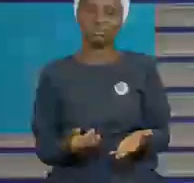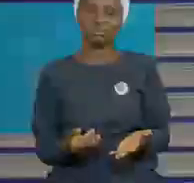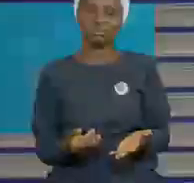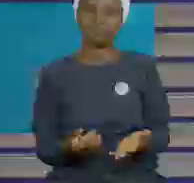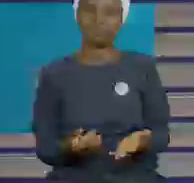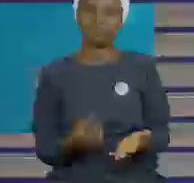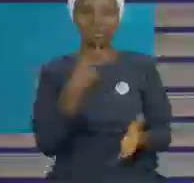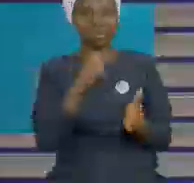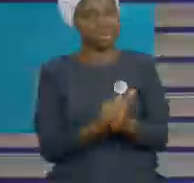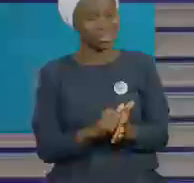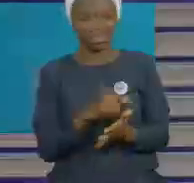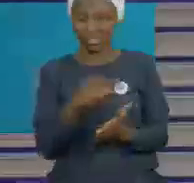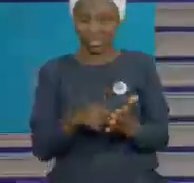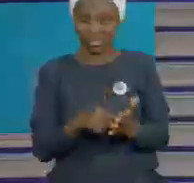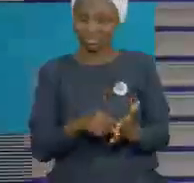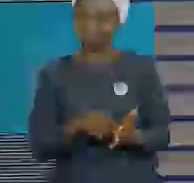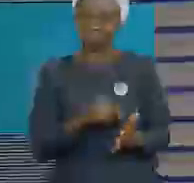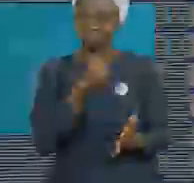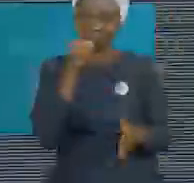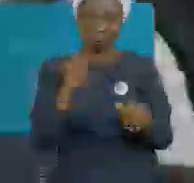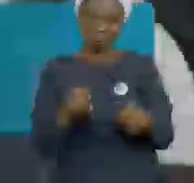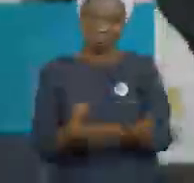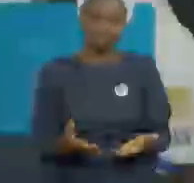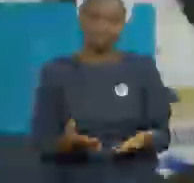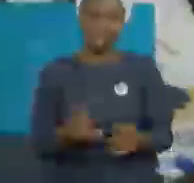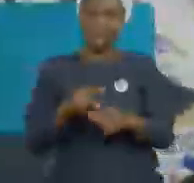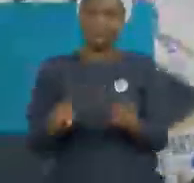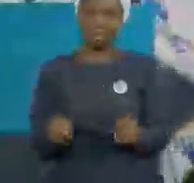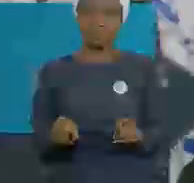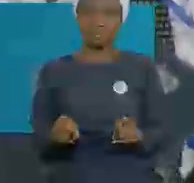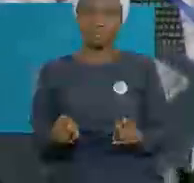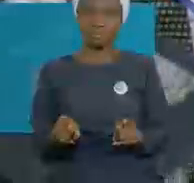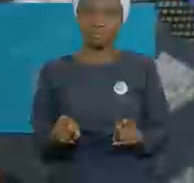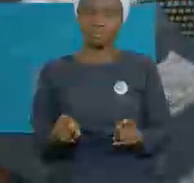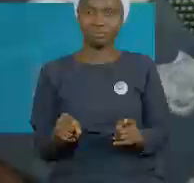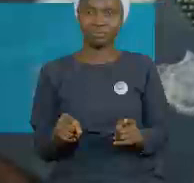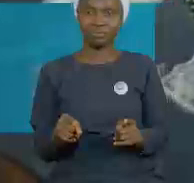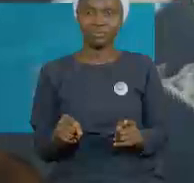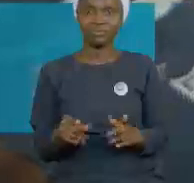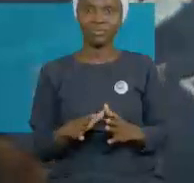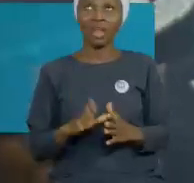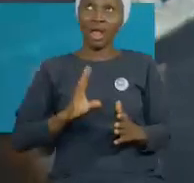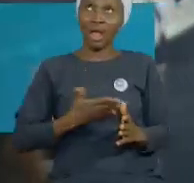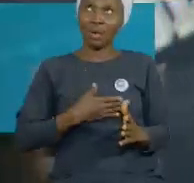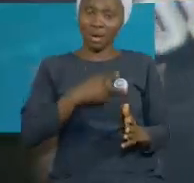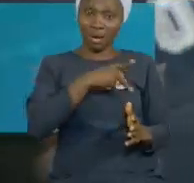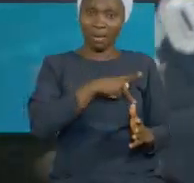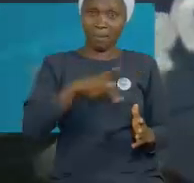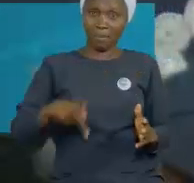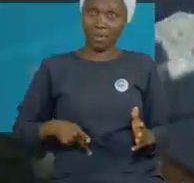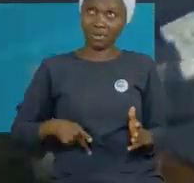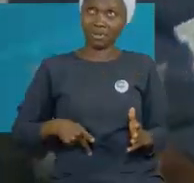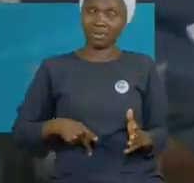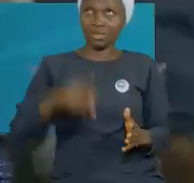This one is impossible. But the prince, our prince, he turns impossibility to